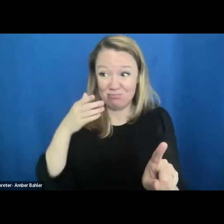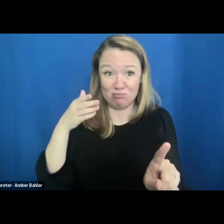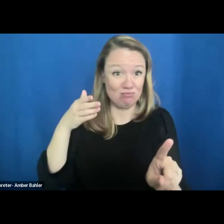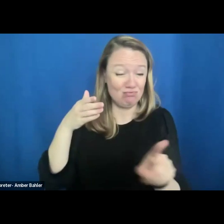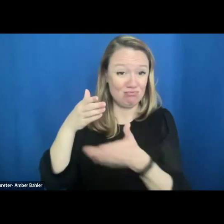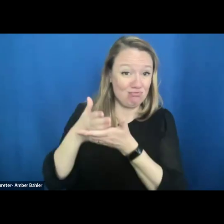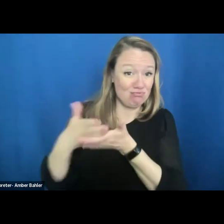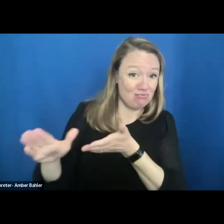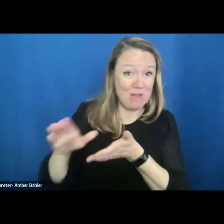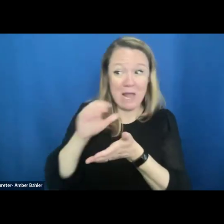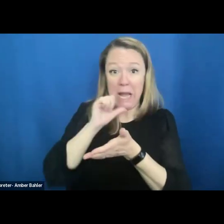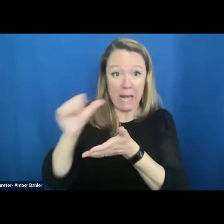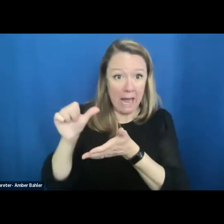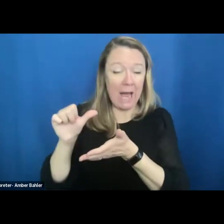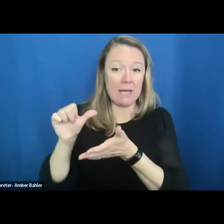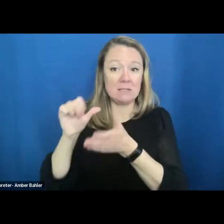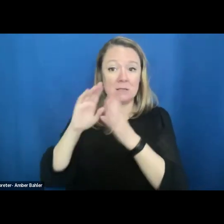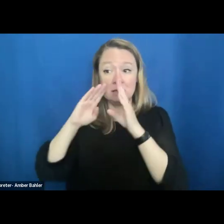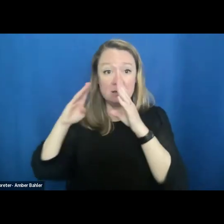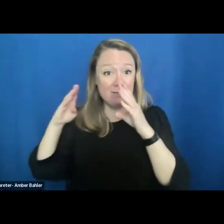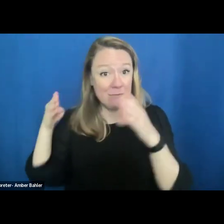I want to say primarily would be folly.